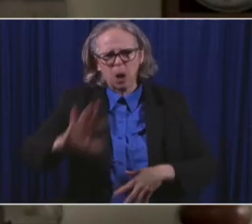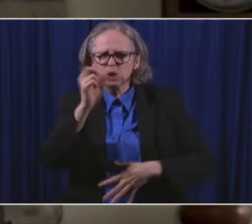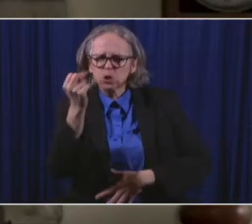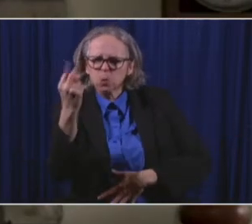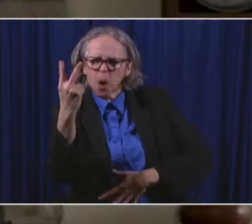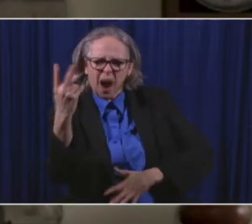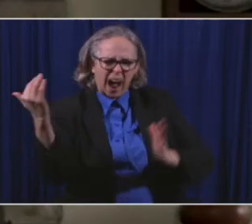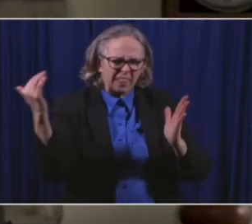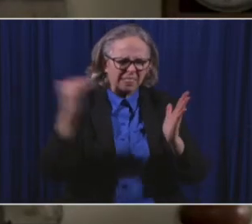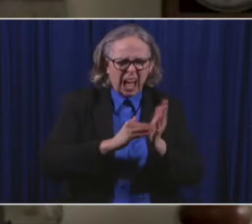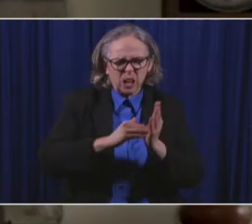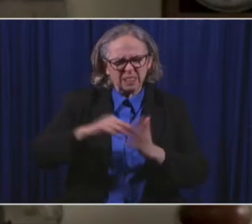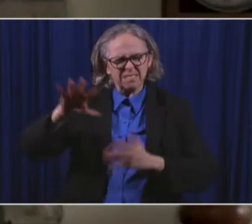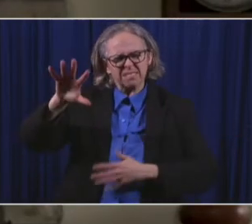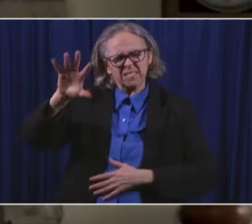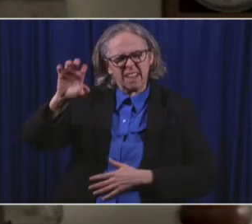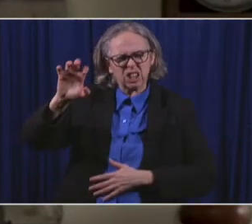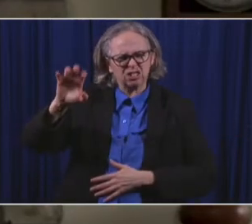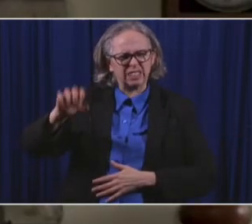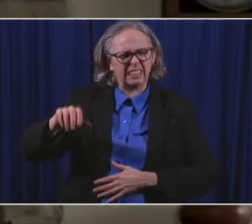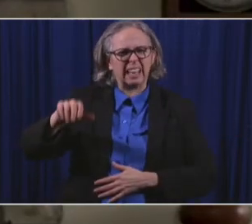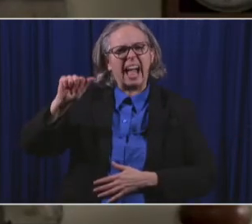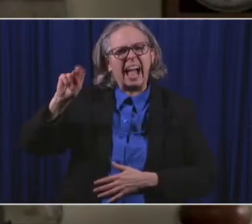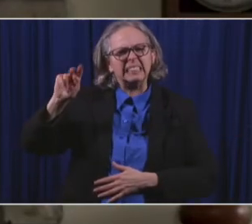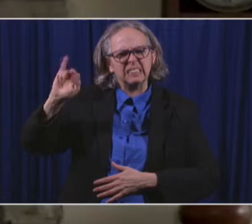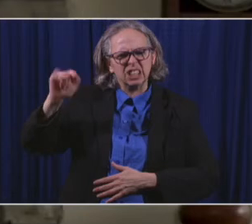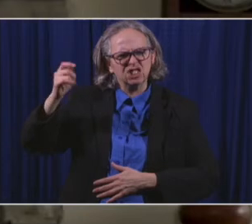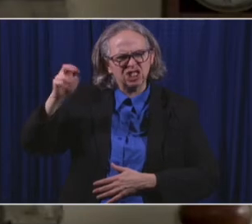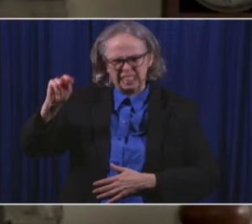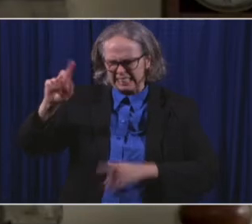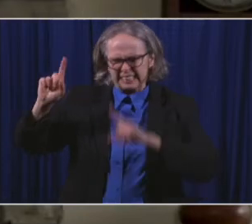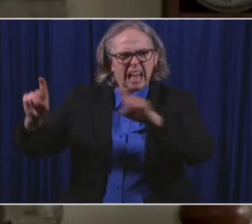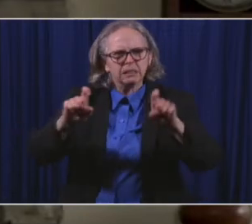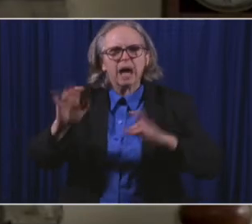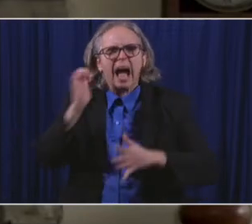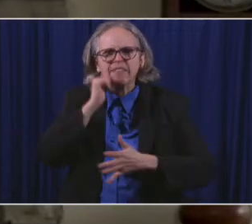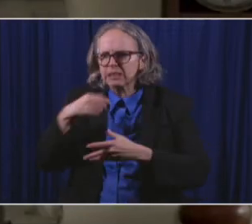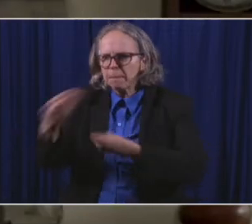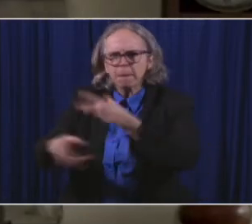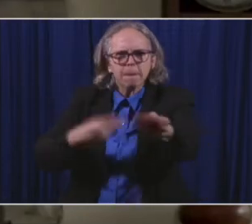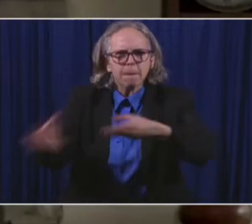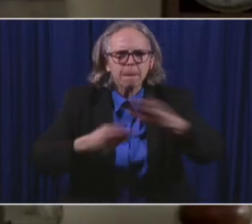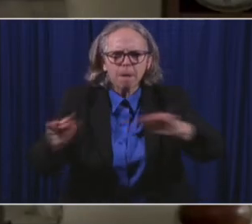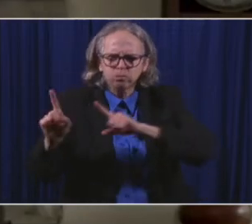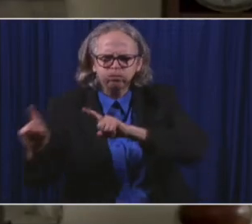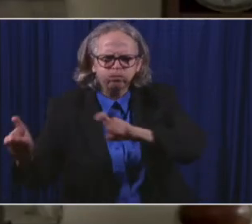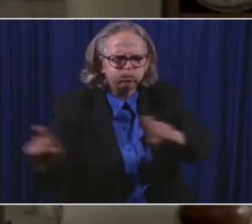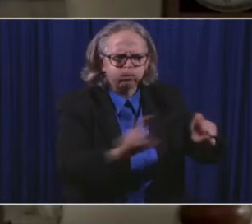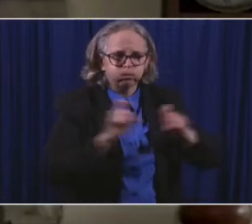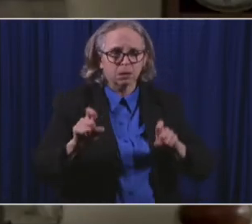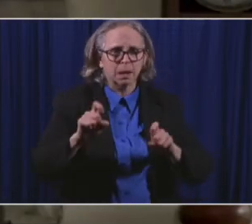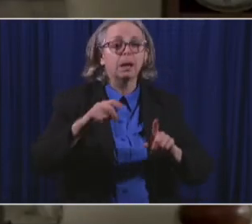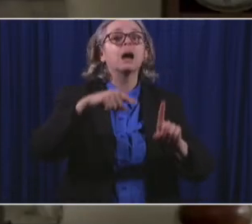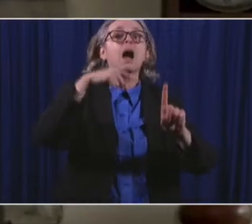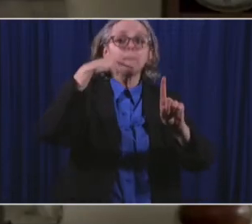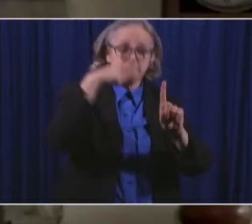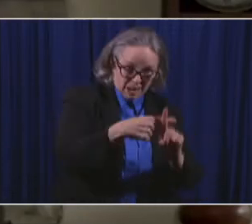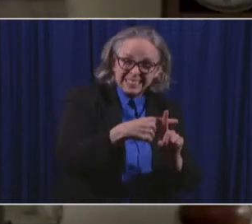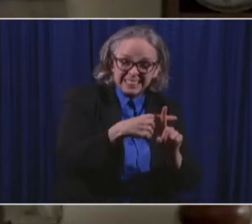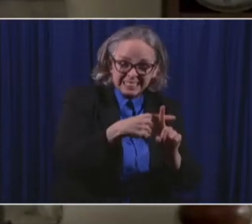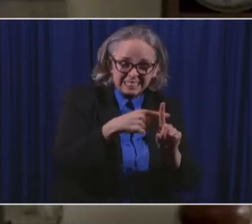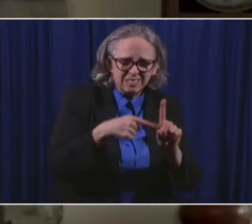12,500 antigen tests per day, with more positive results from those tests, averaging about